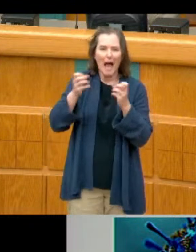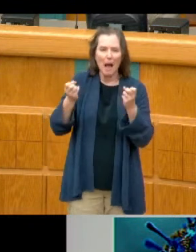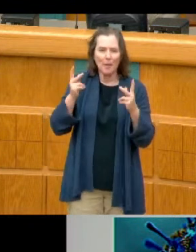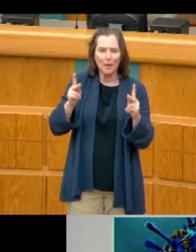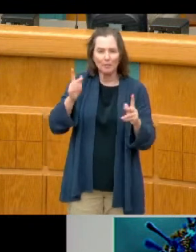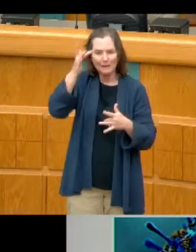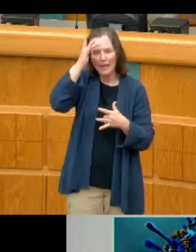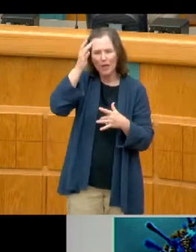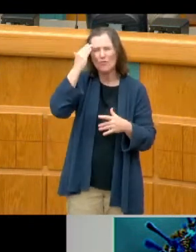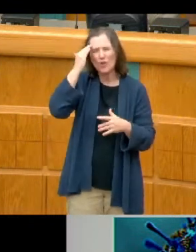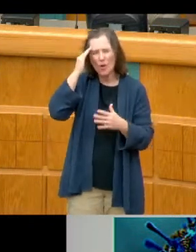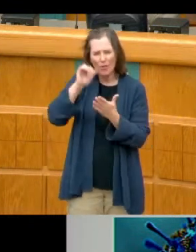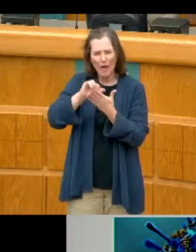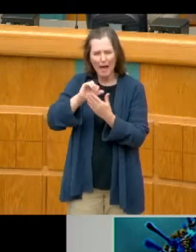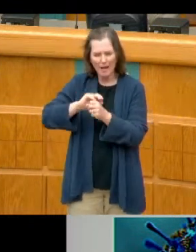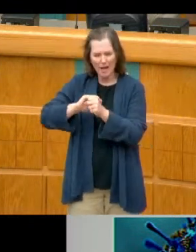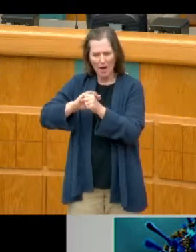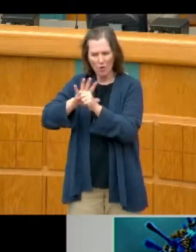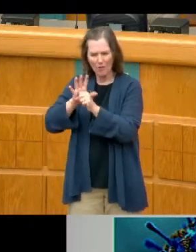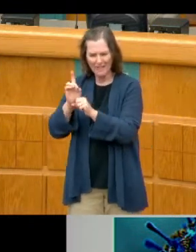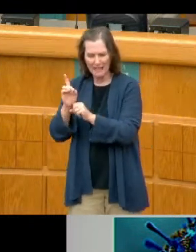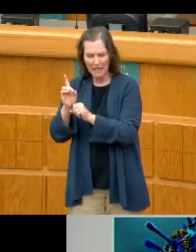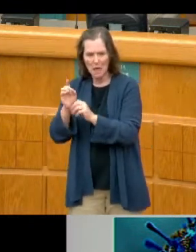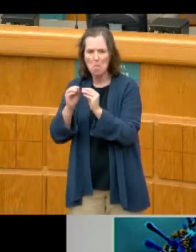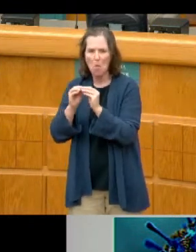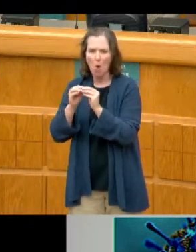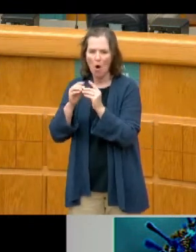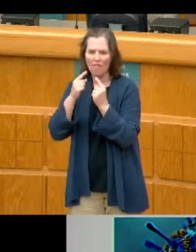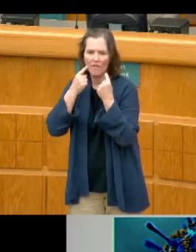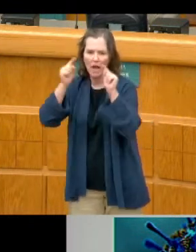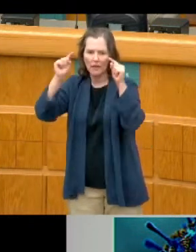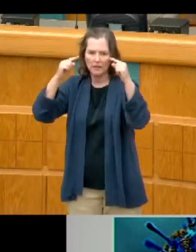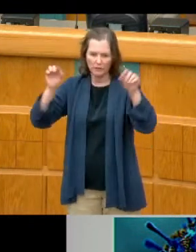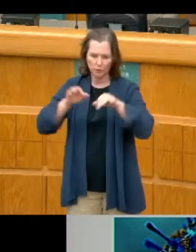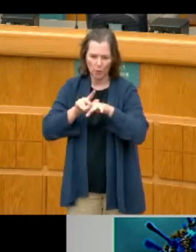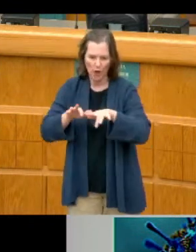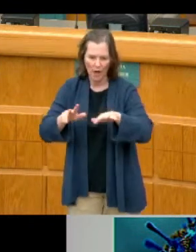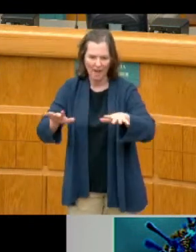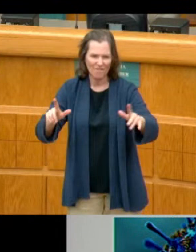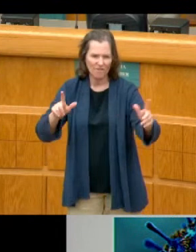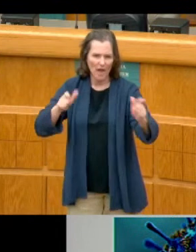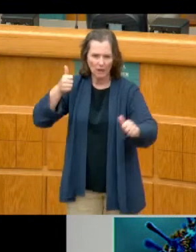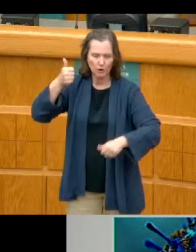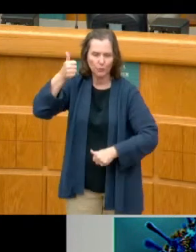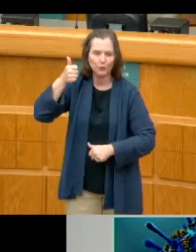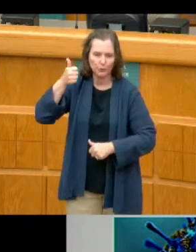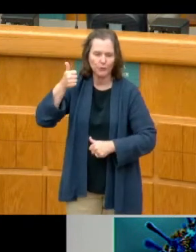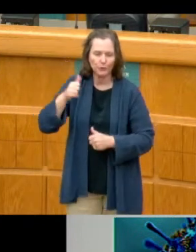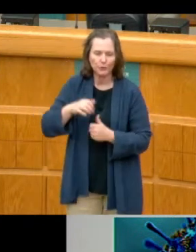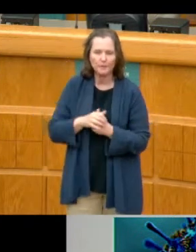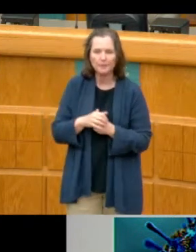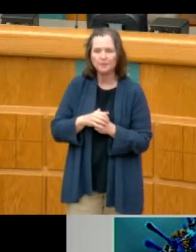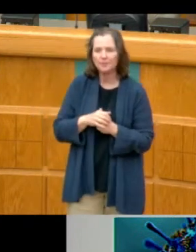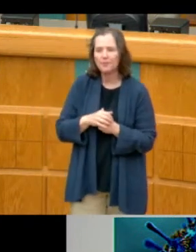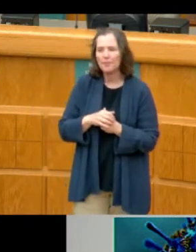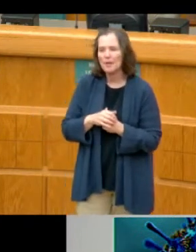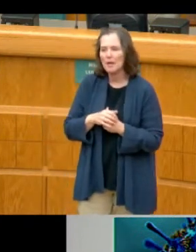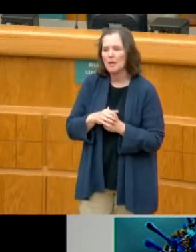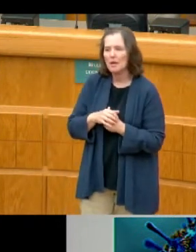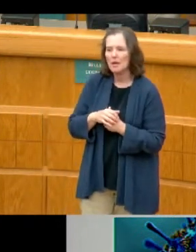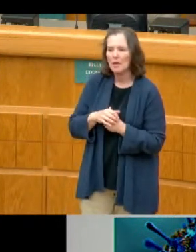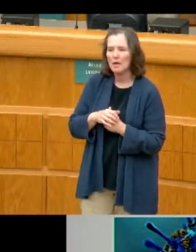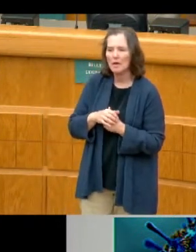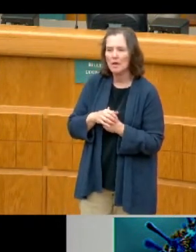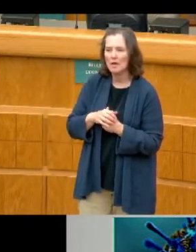variant. So we're confident that there are more Delta cases in Nueces County. The confirmation also